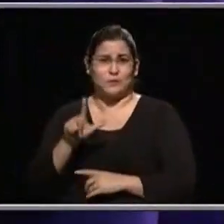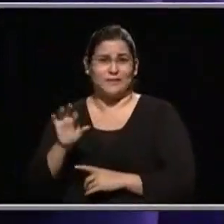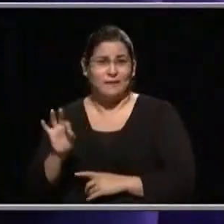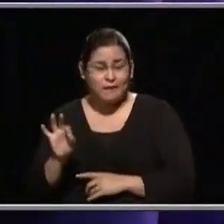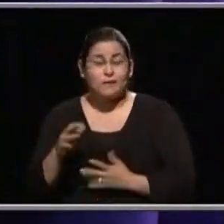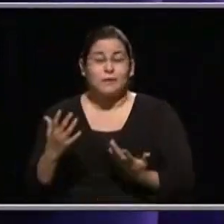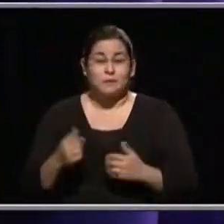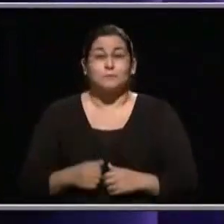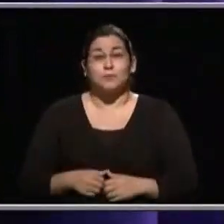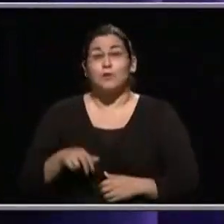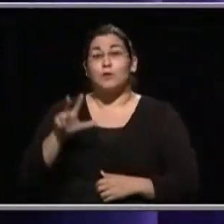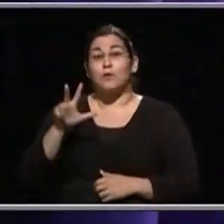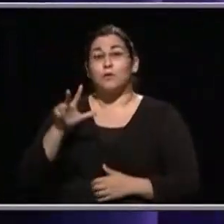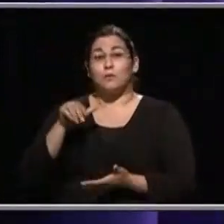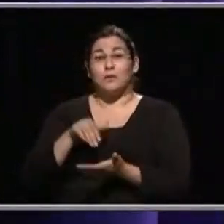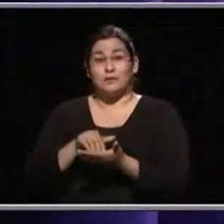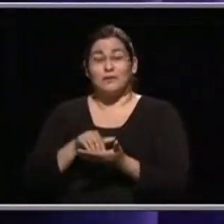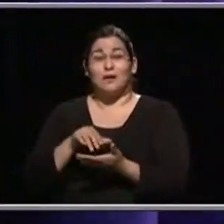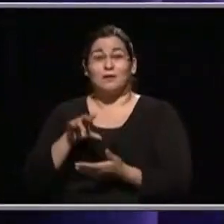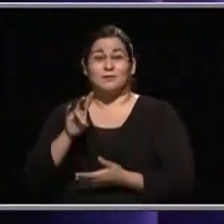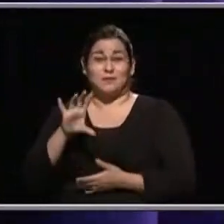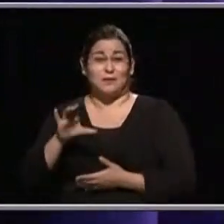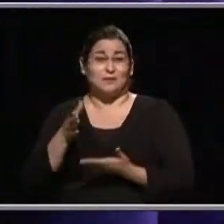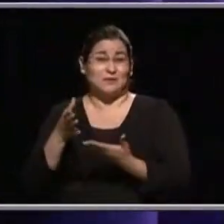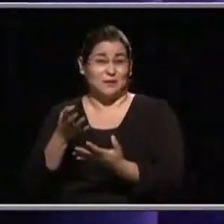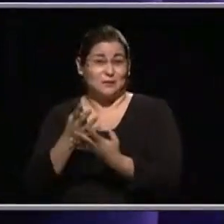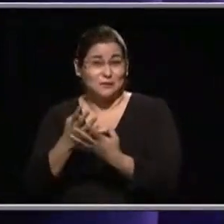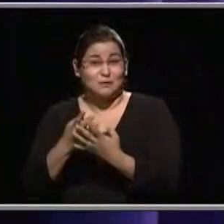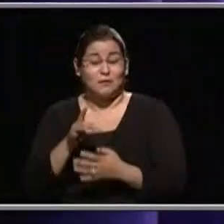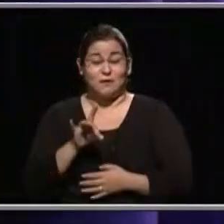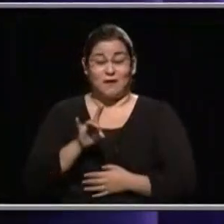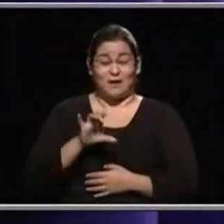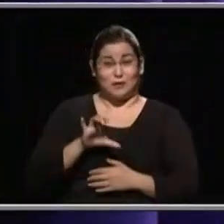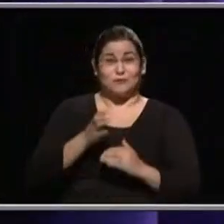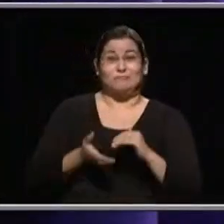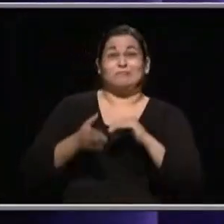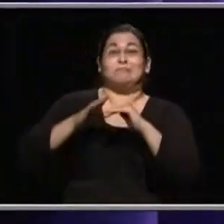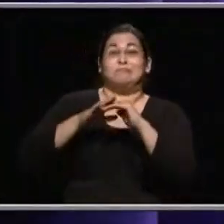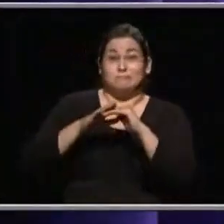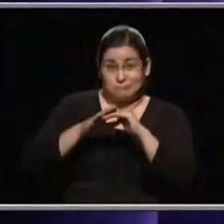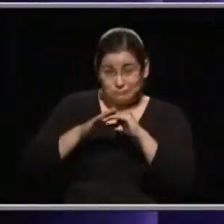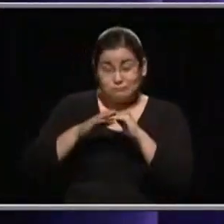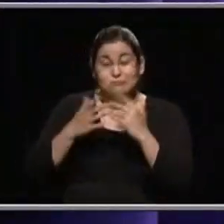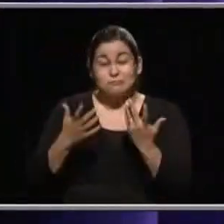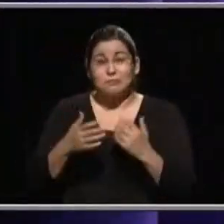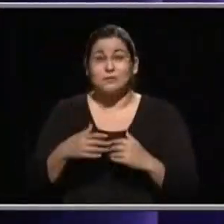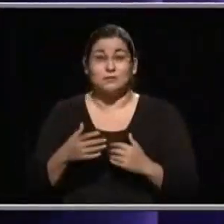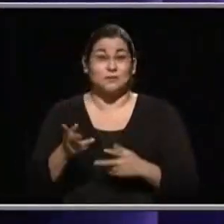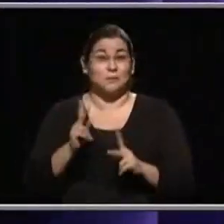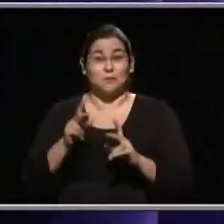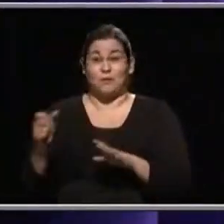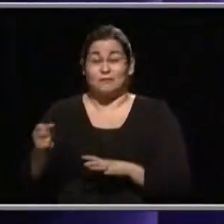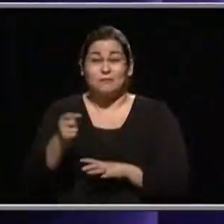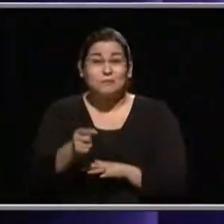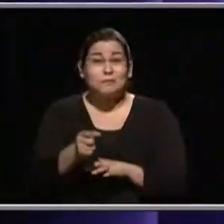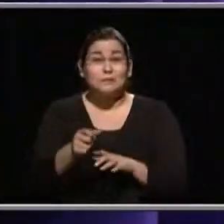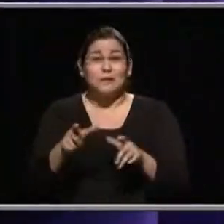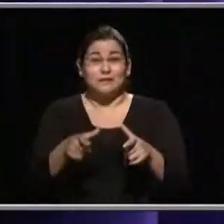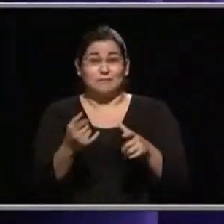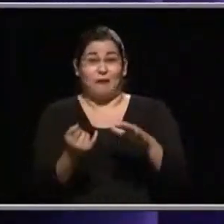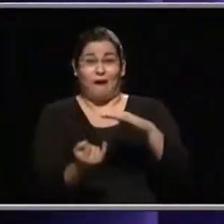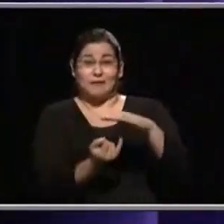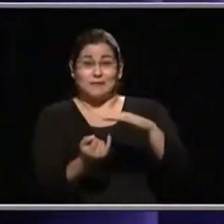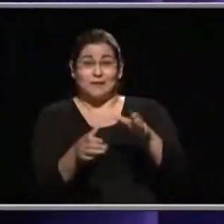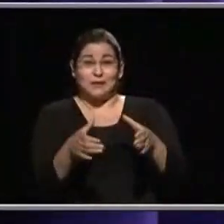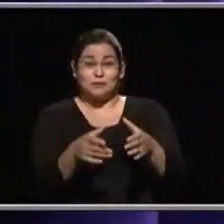have 3,700 up in the jail, up 800 from where we were. We're having to put people in isolation units. You